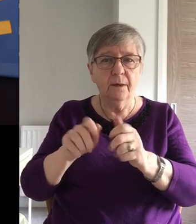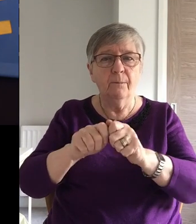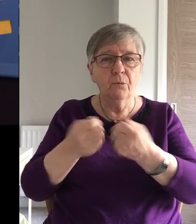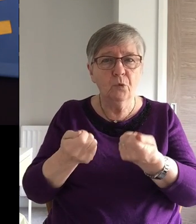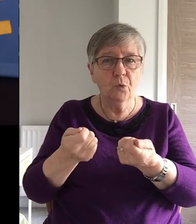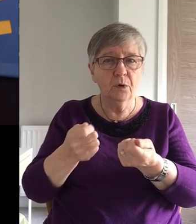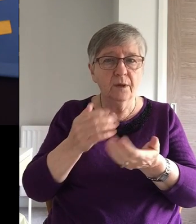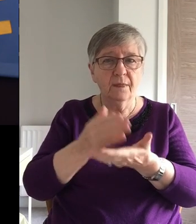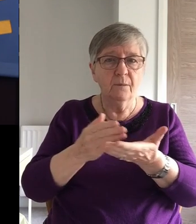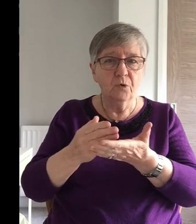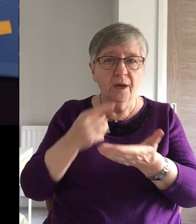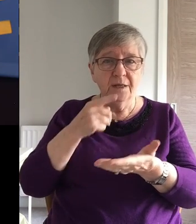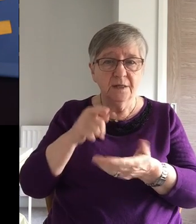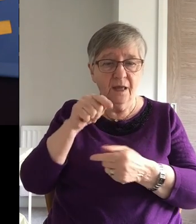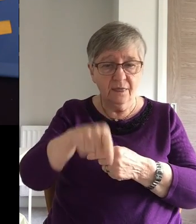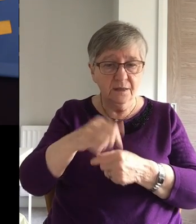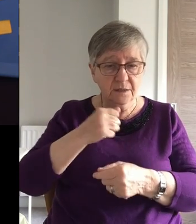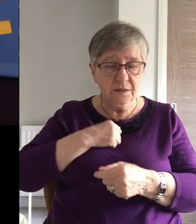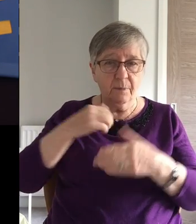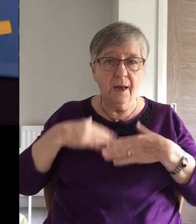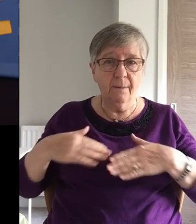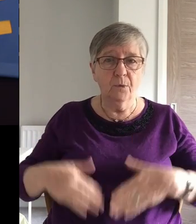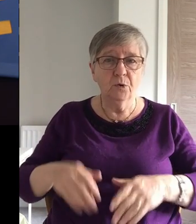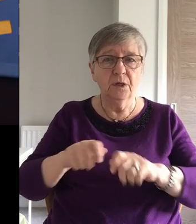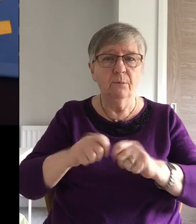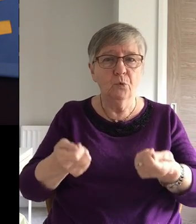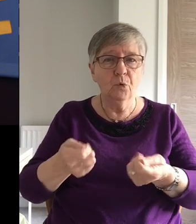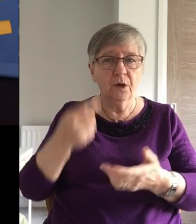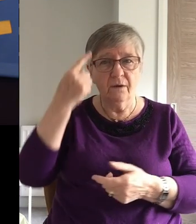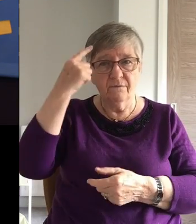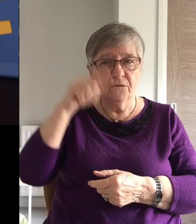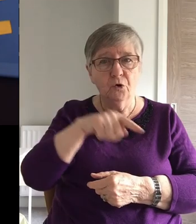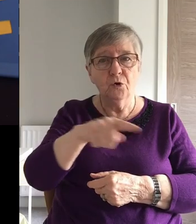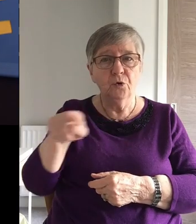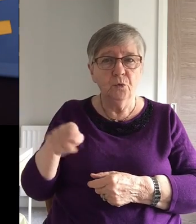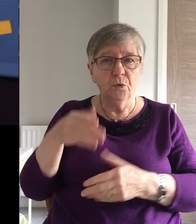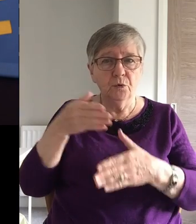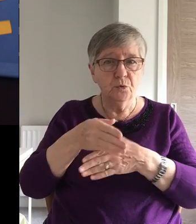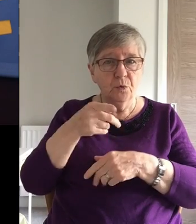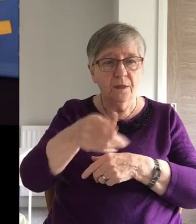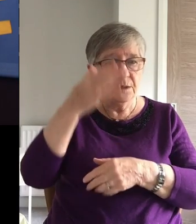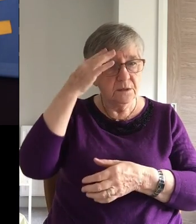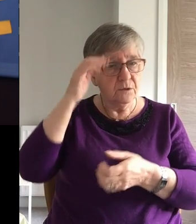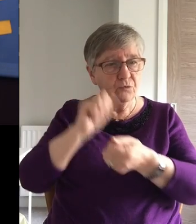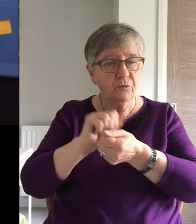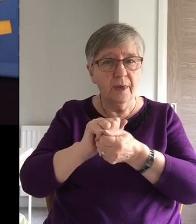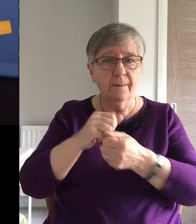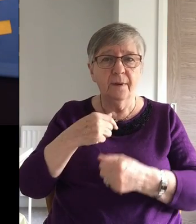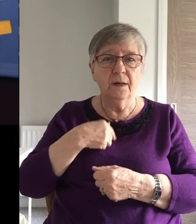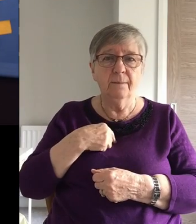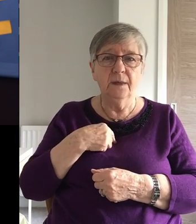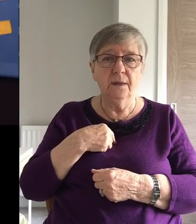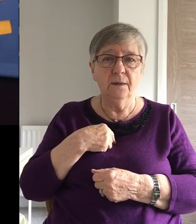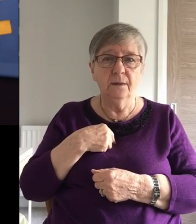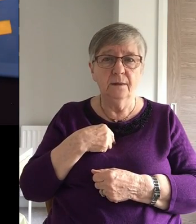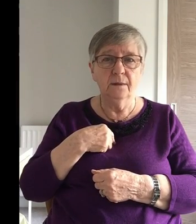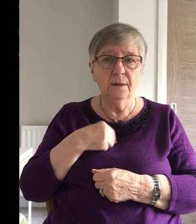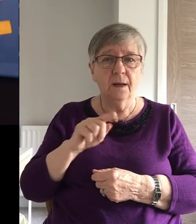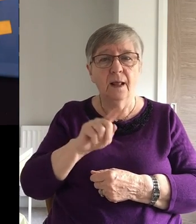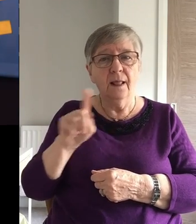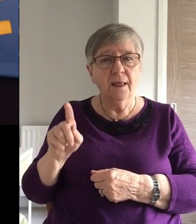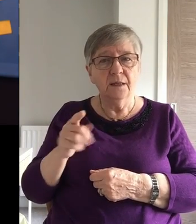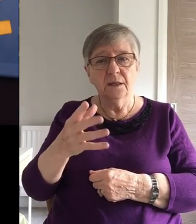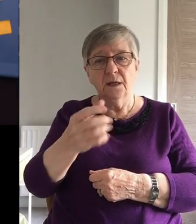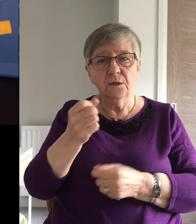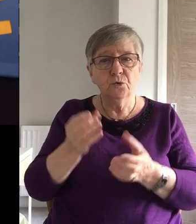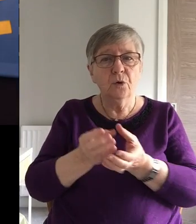broke it and said, "This is my body, it's being broken for you. Do this remembering me." And later he took